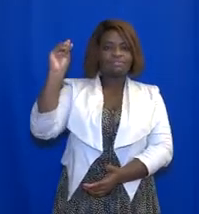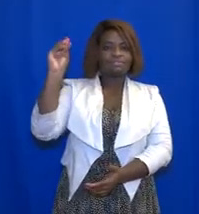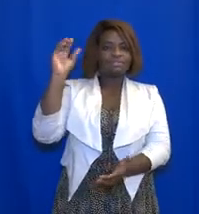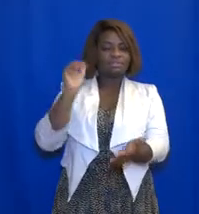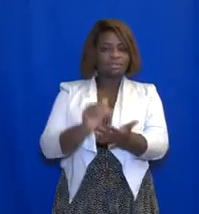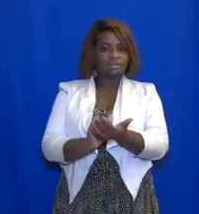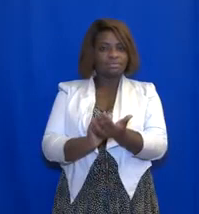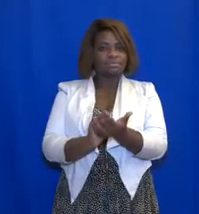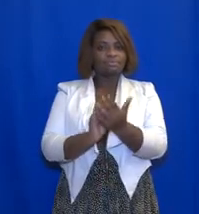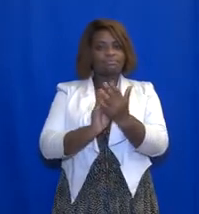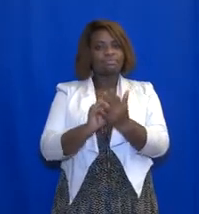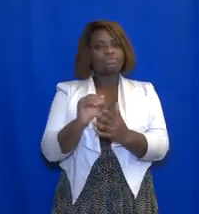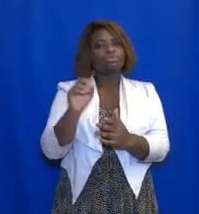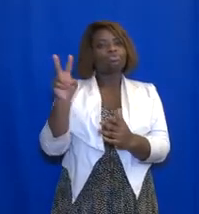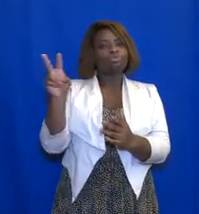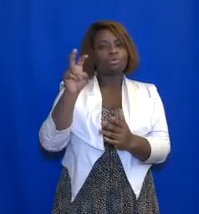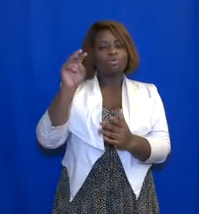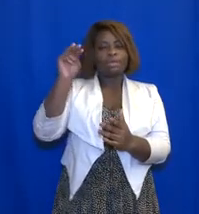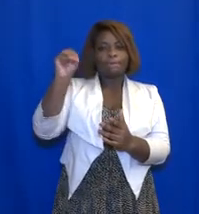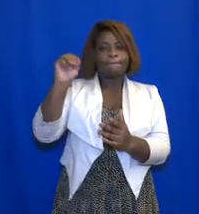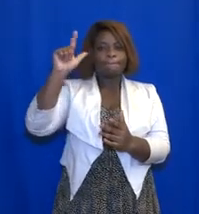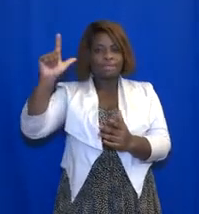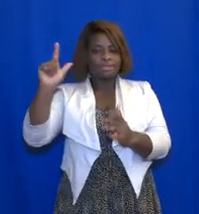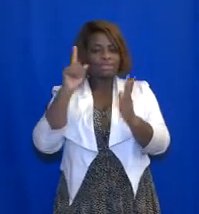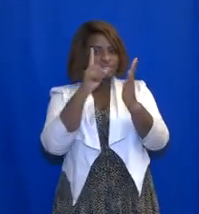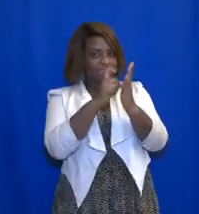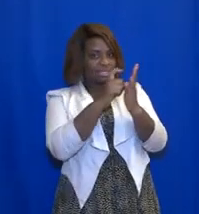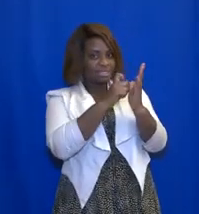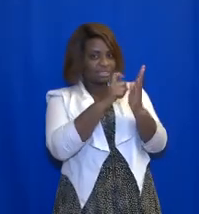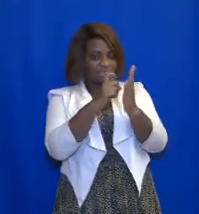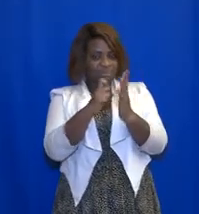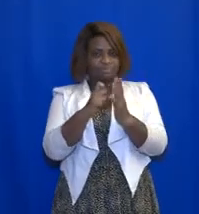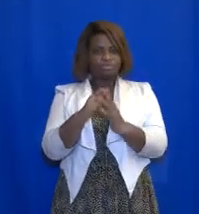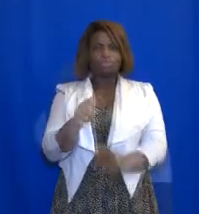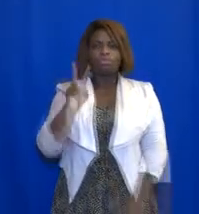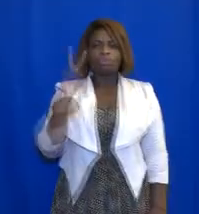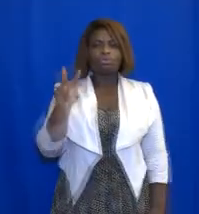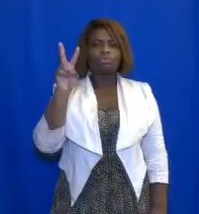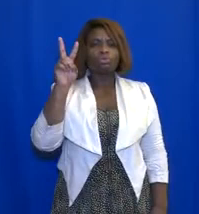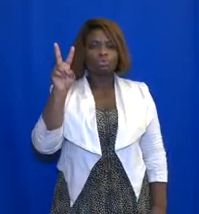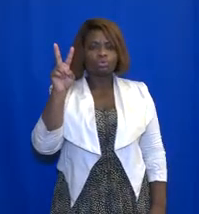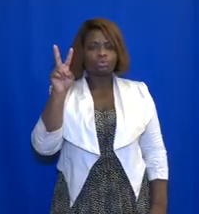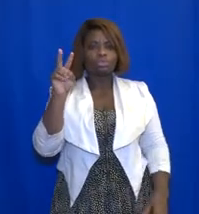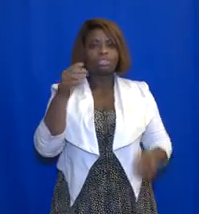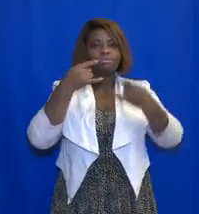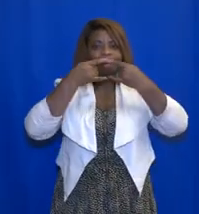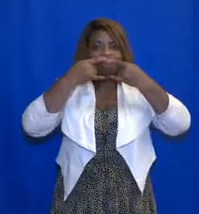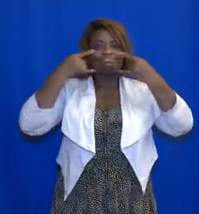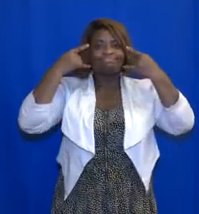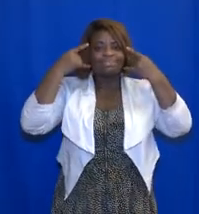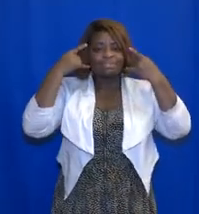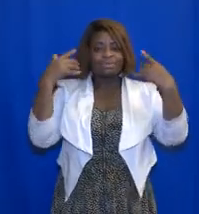750,000 pieces of 200 mils sanitizers, and 2.2 million reusable face